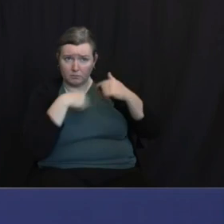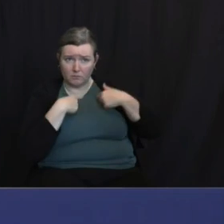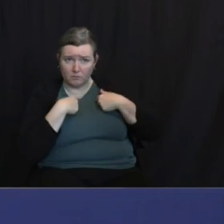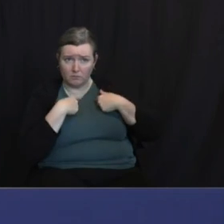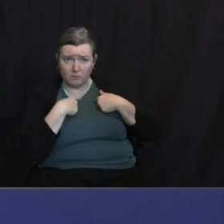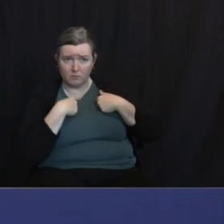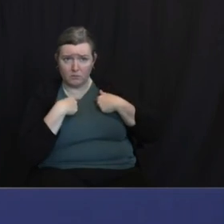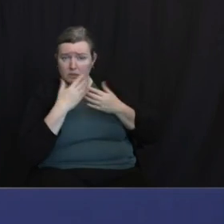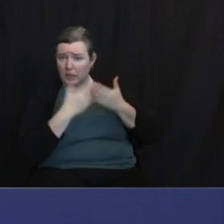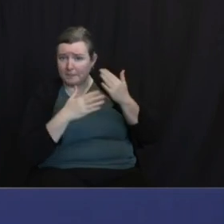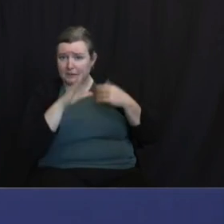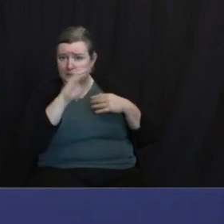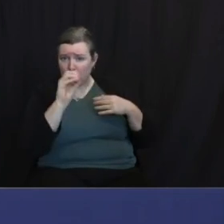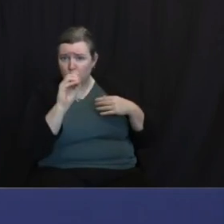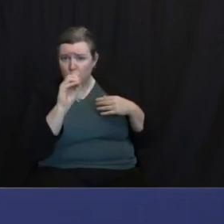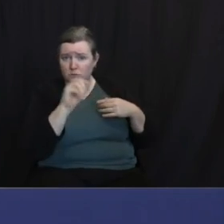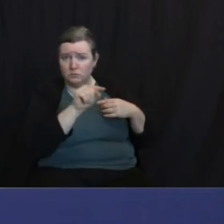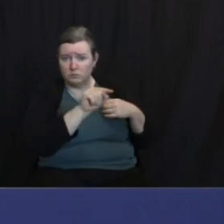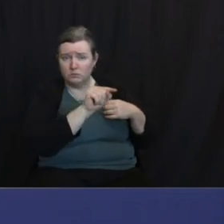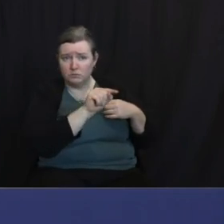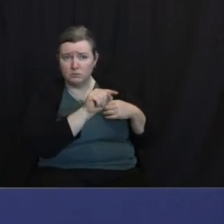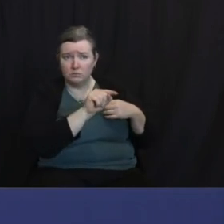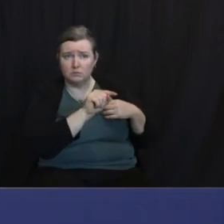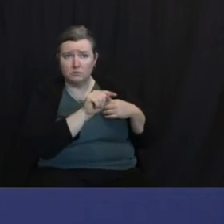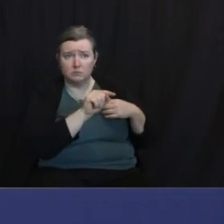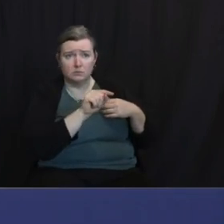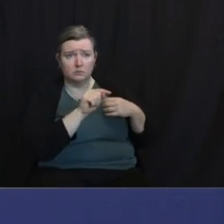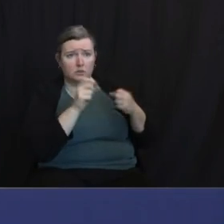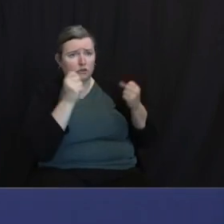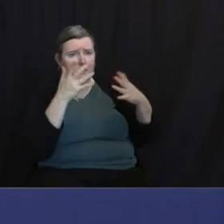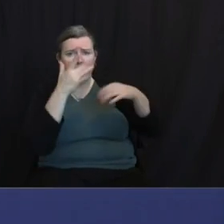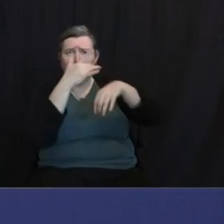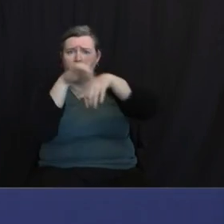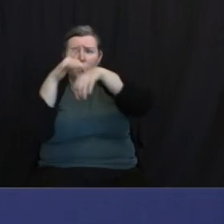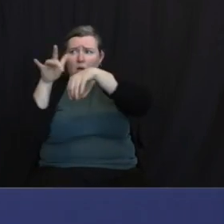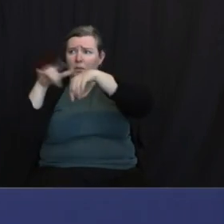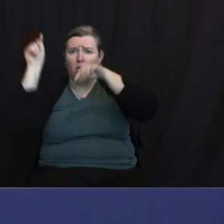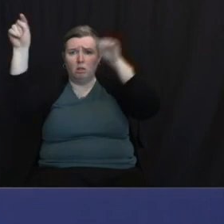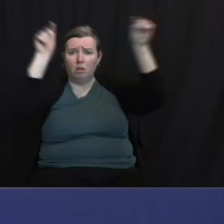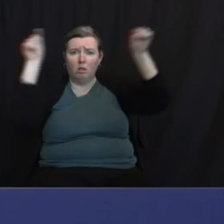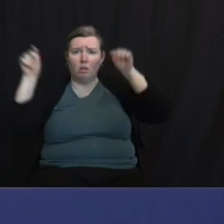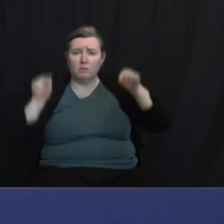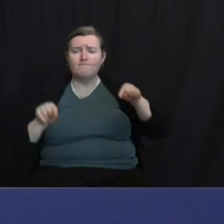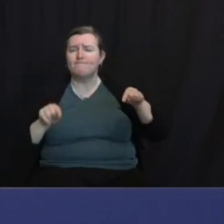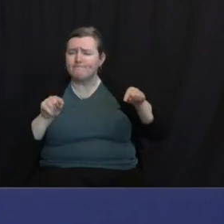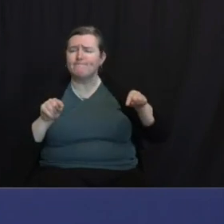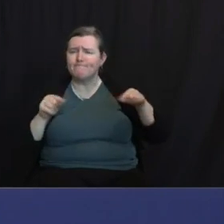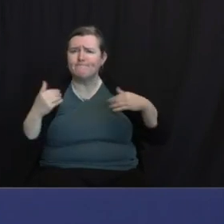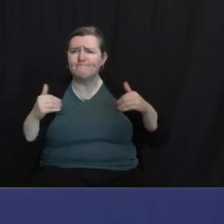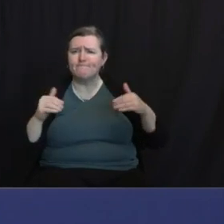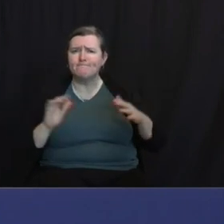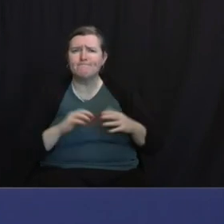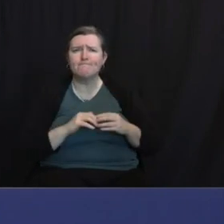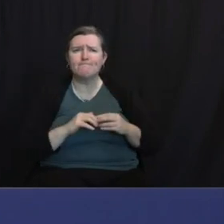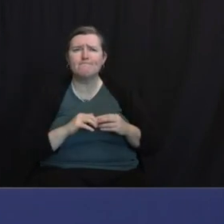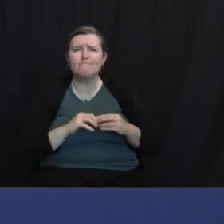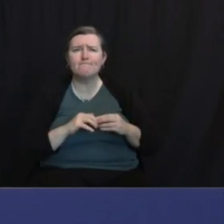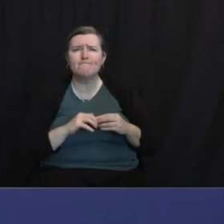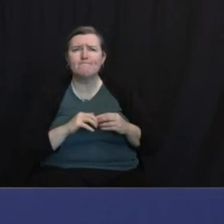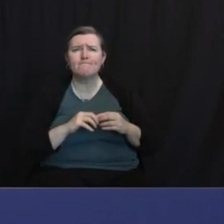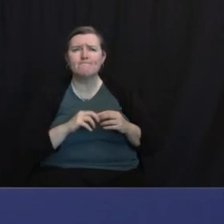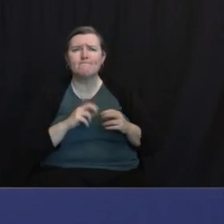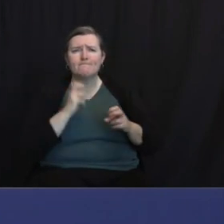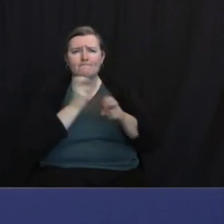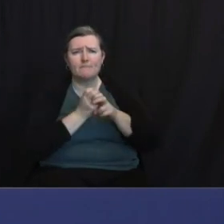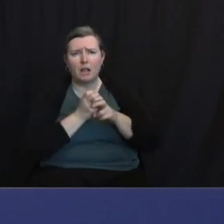where there is there are too many vacancies for any normal operations, and Paramel and team, and